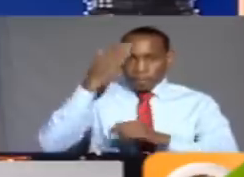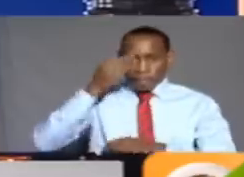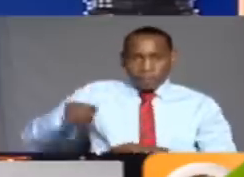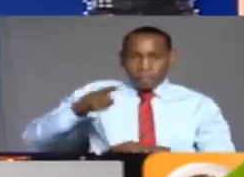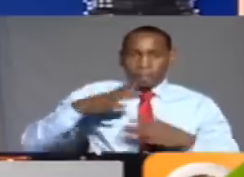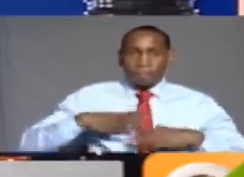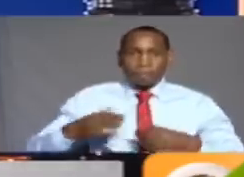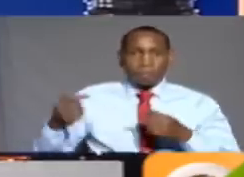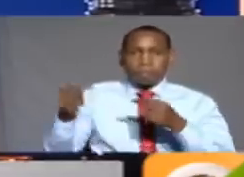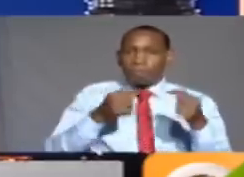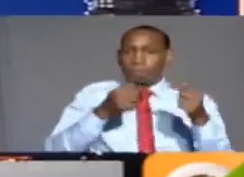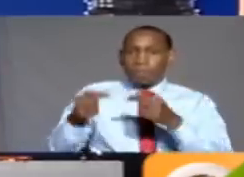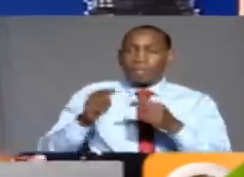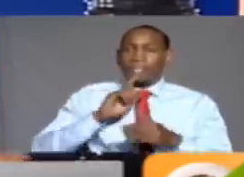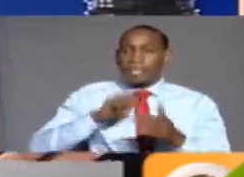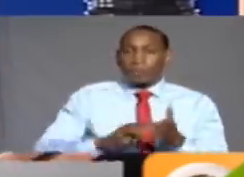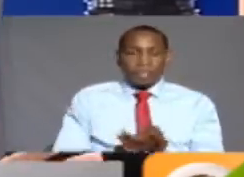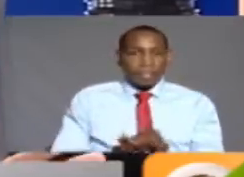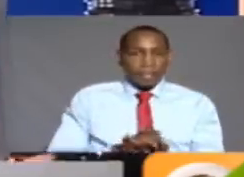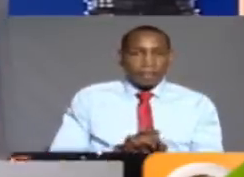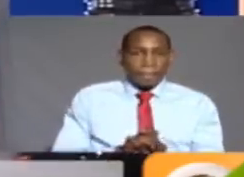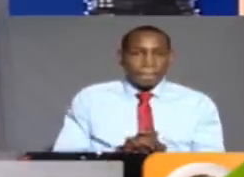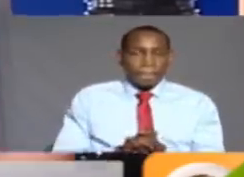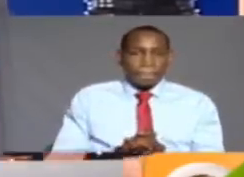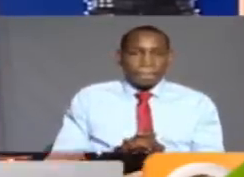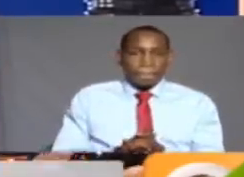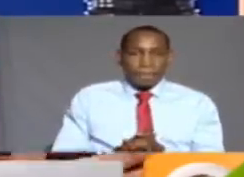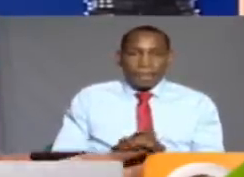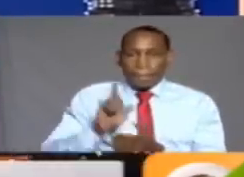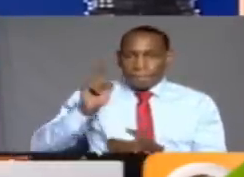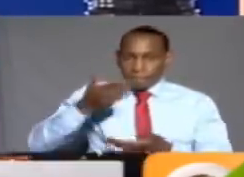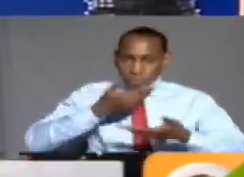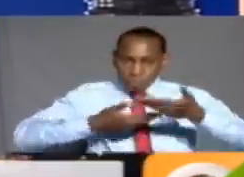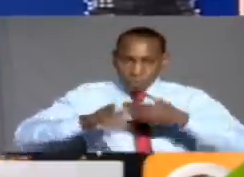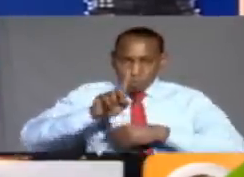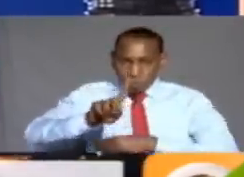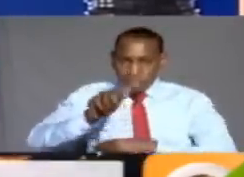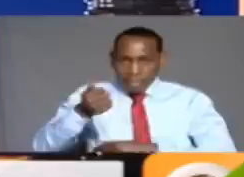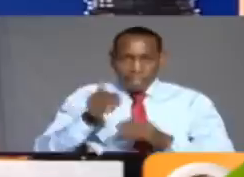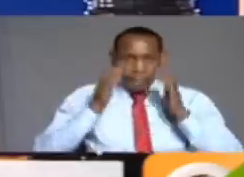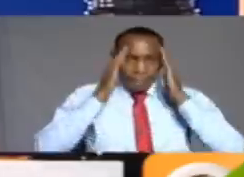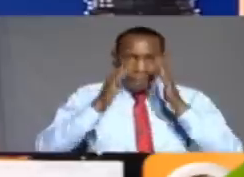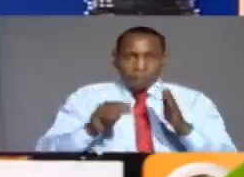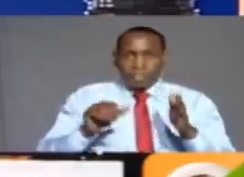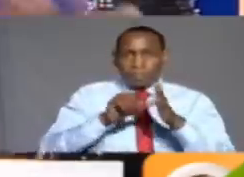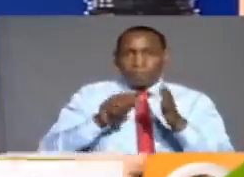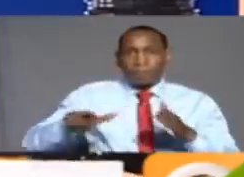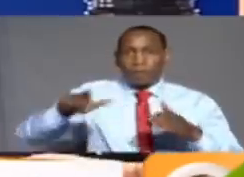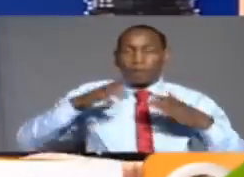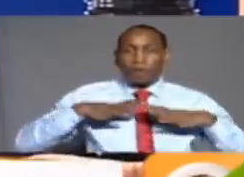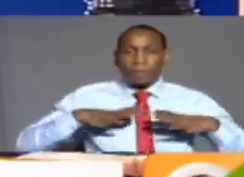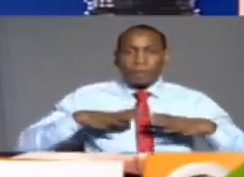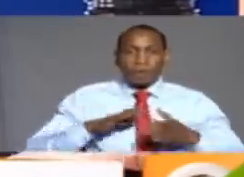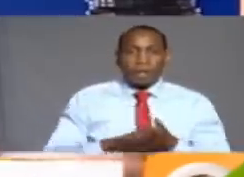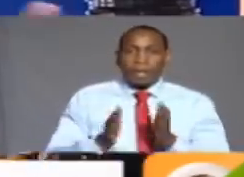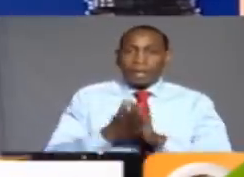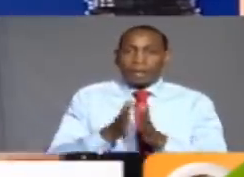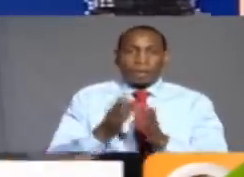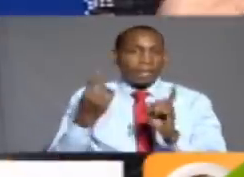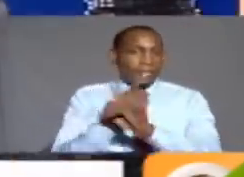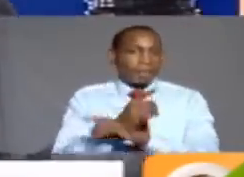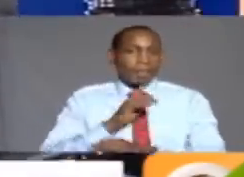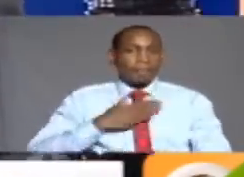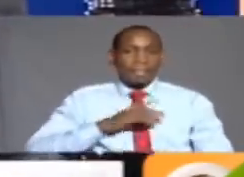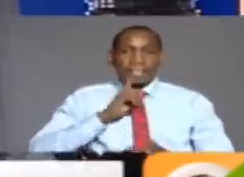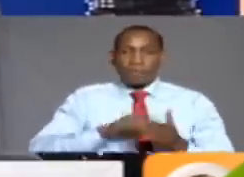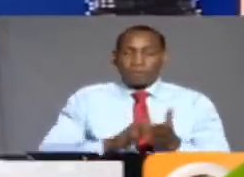arguing out there. And I'm saying we need to take a chill pill and talk to each other. Oh. And focus on the issues of Wanjiku. So it's really no contradiction. I'm just